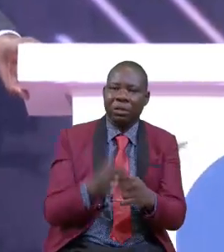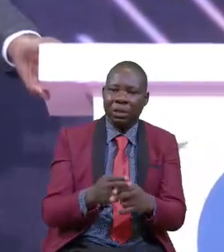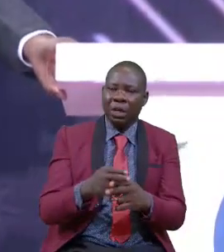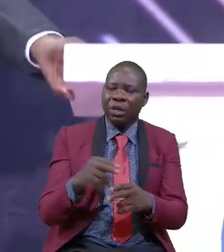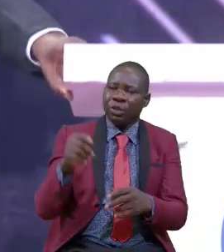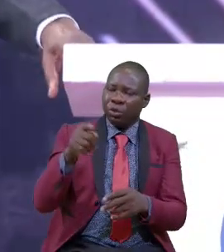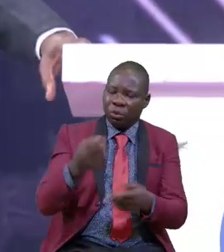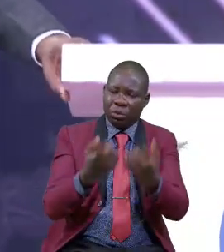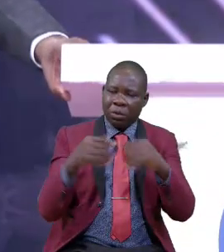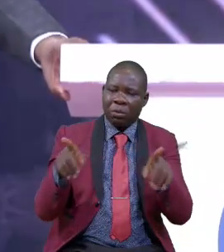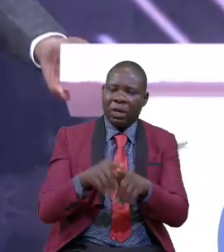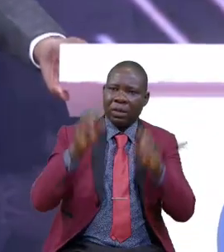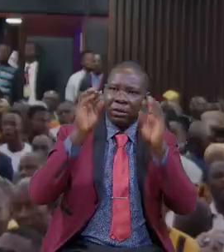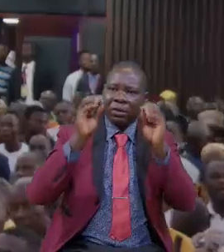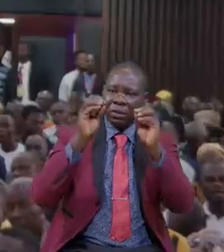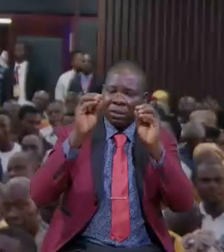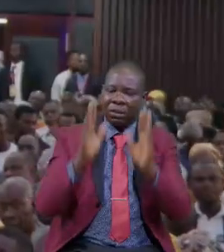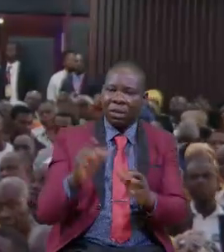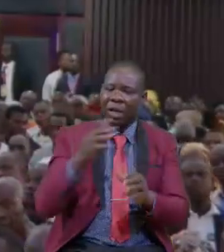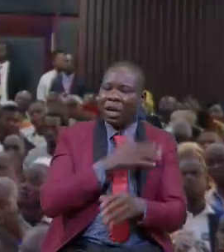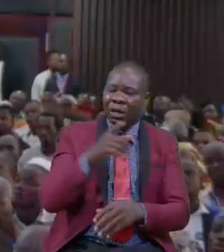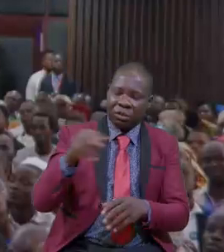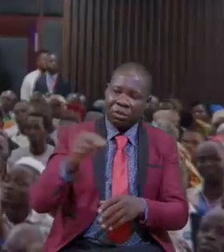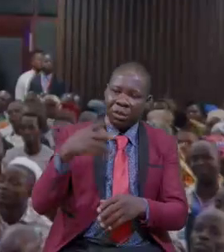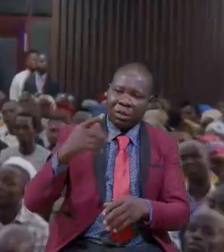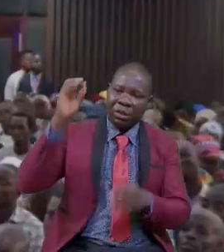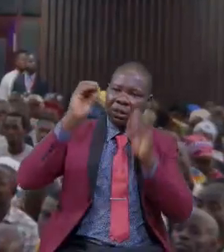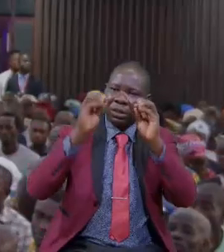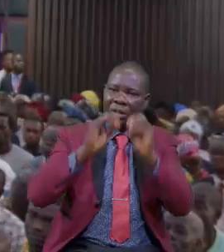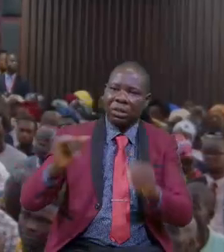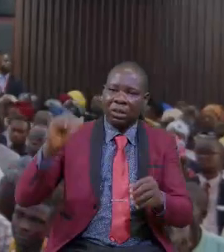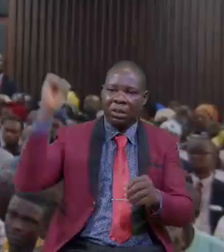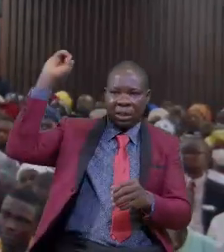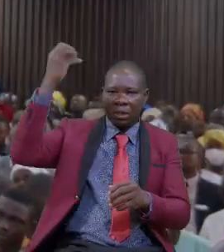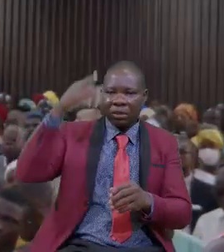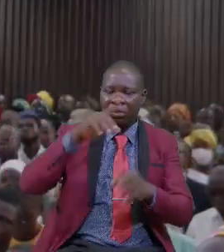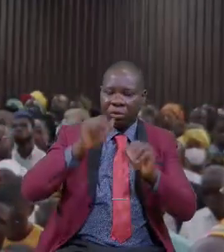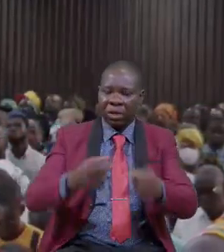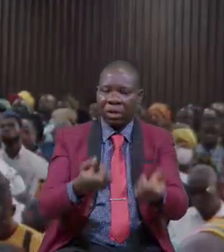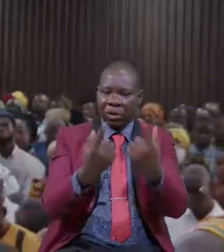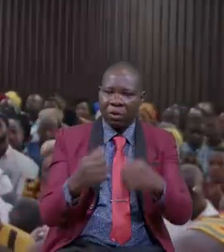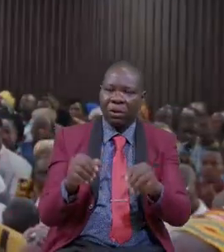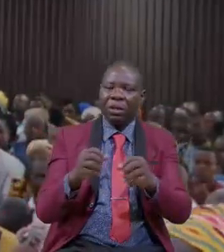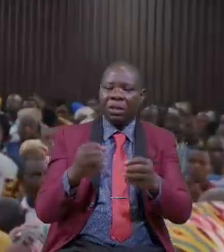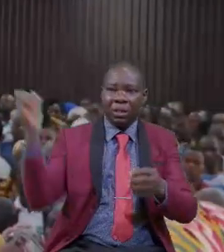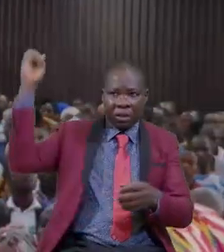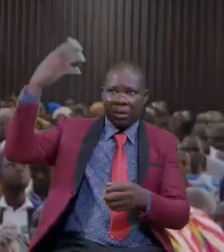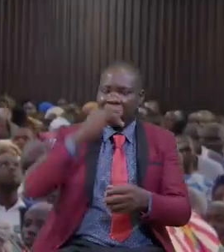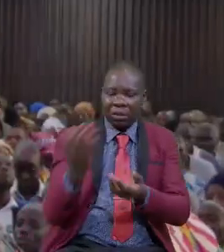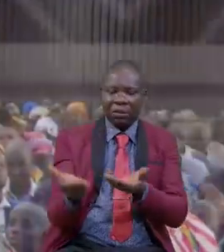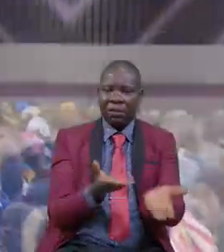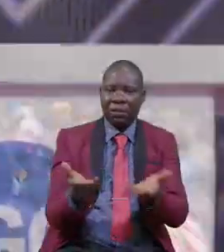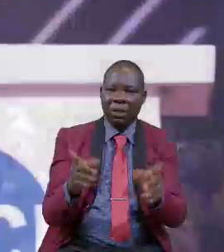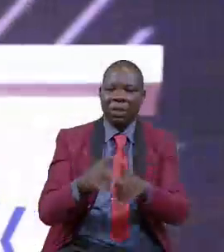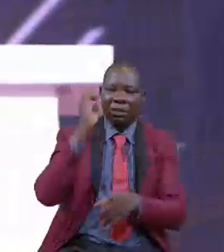come, grace available. Amen. As an evangelist, you can come, grace is available. As a prophet,